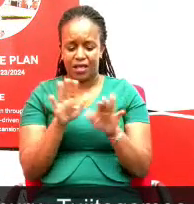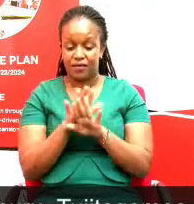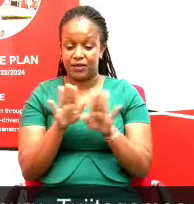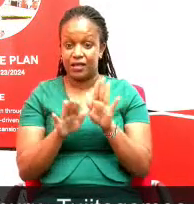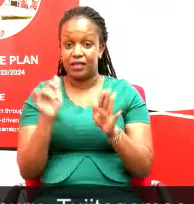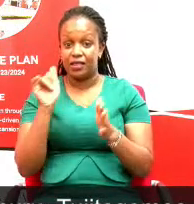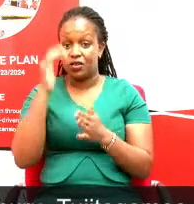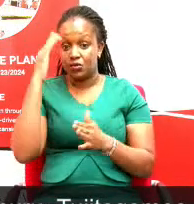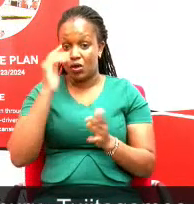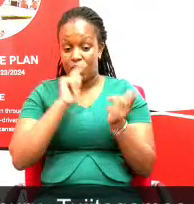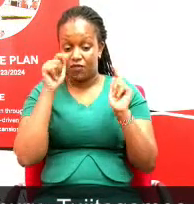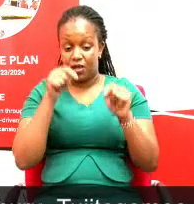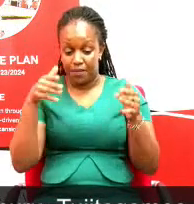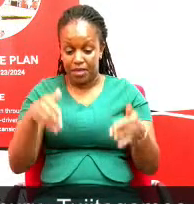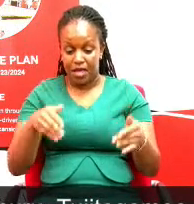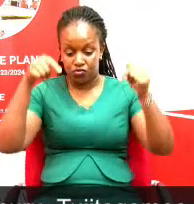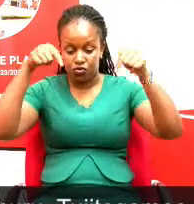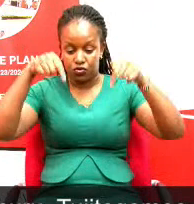here today.